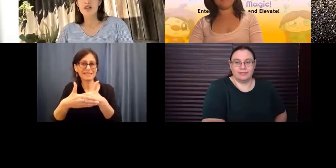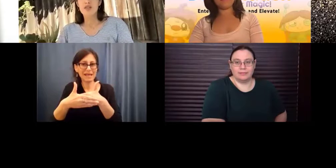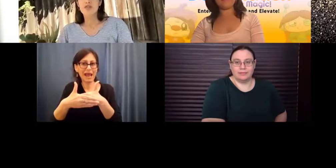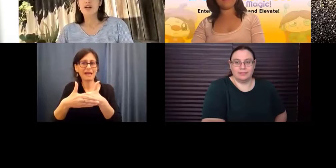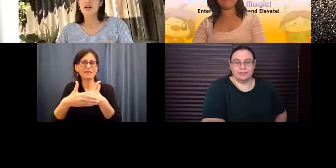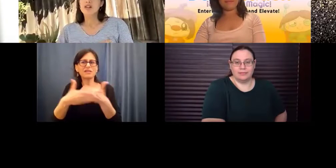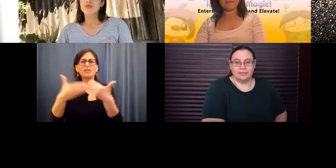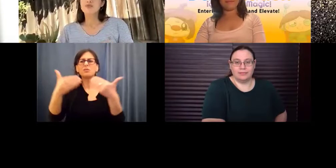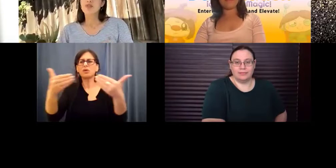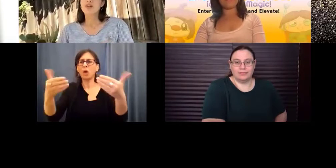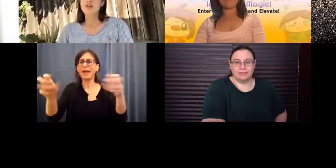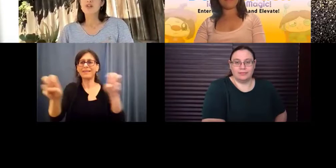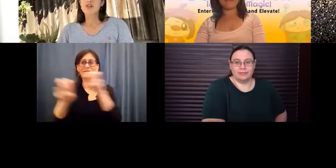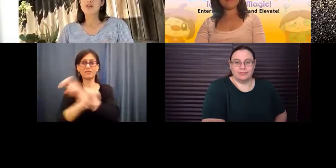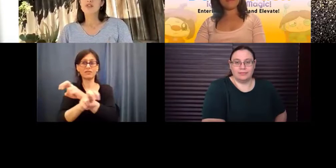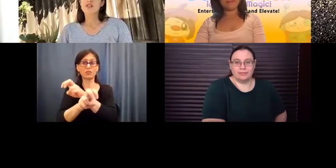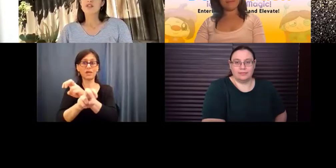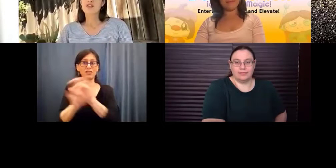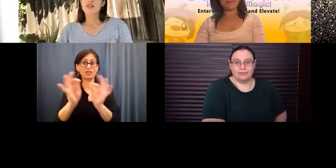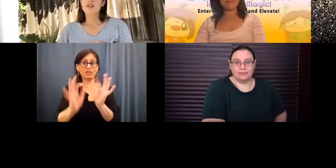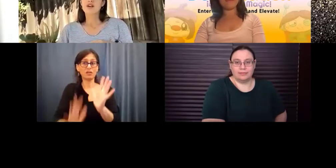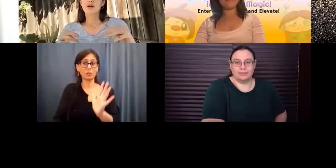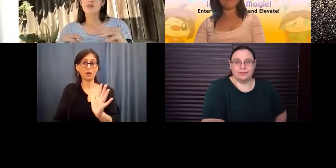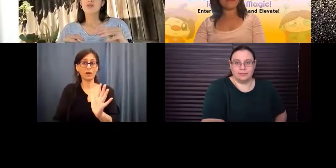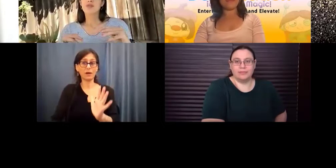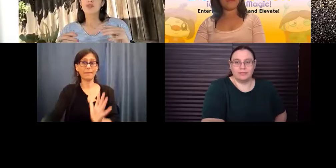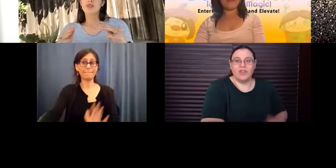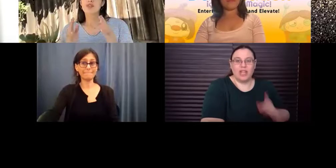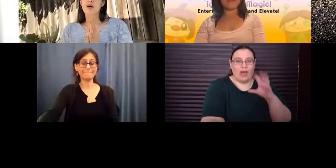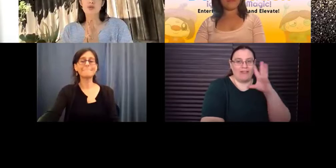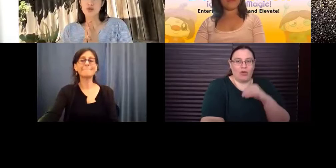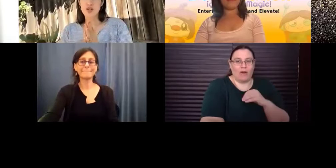been a couple of other